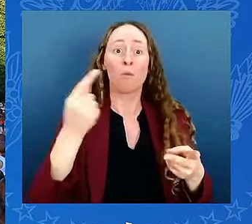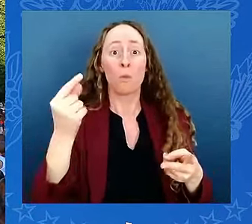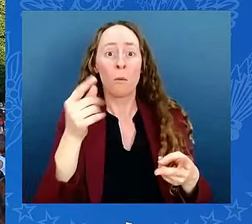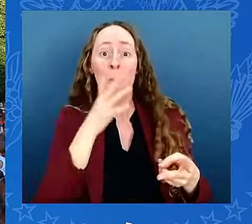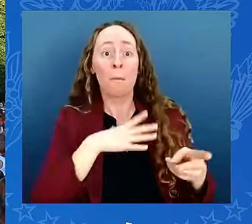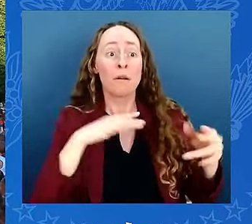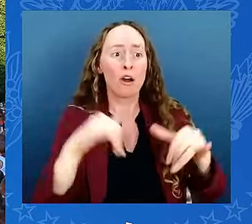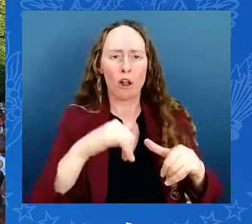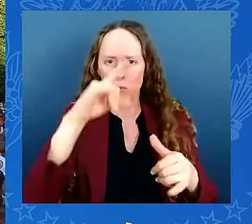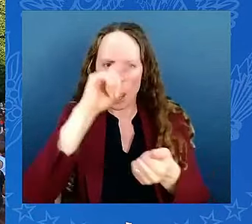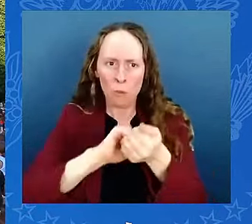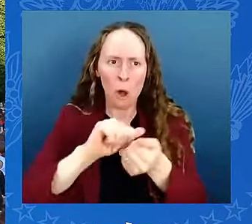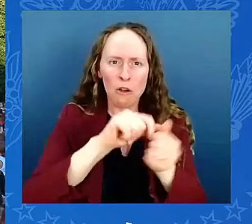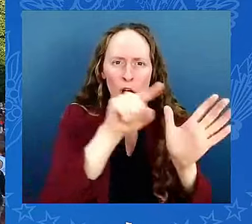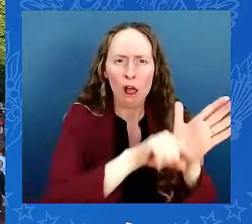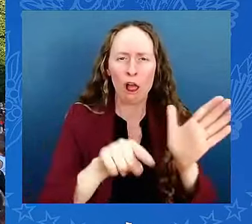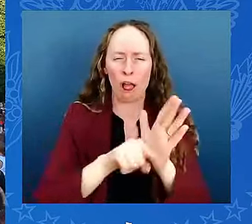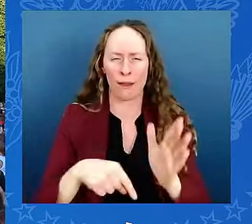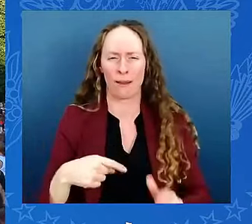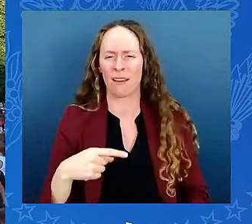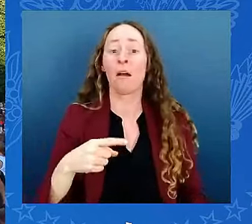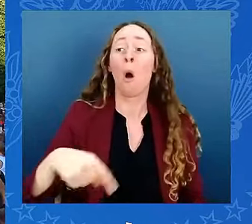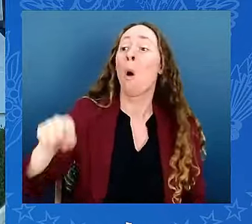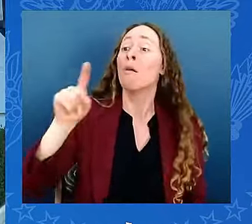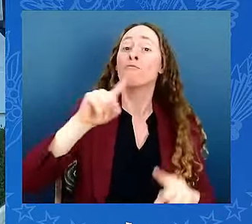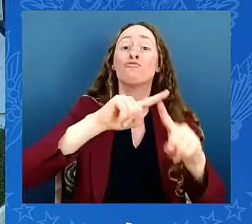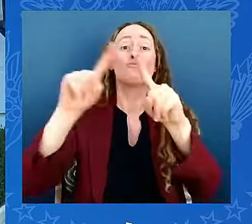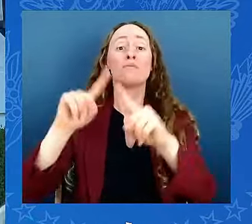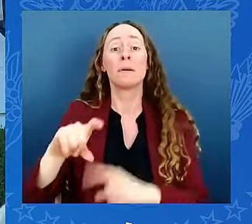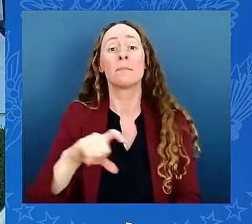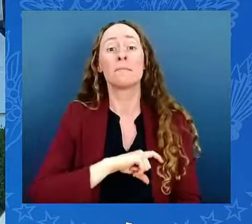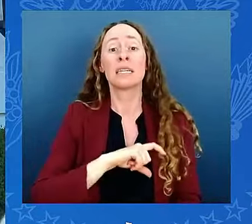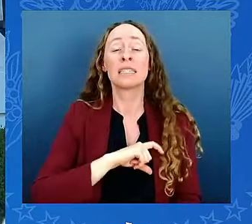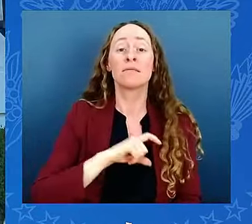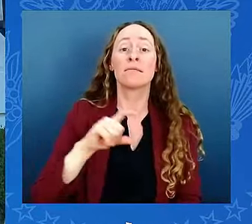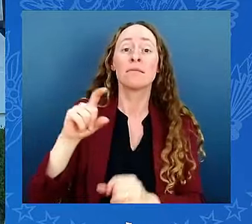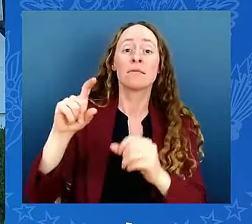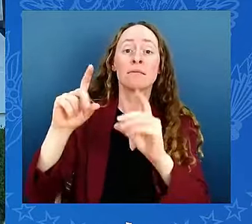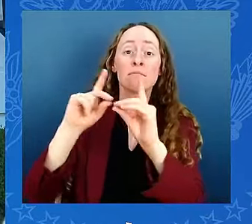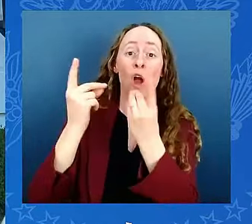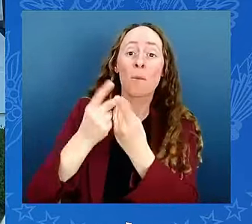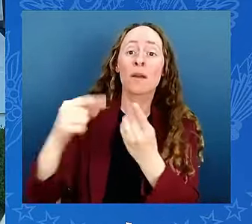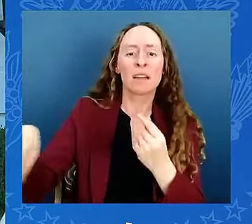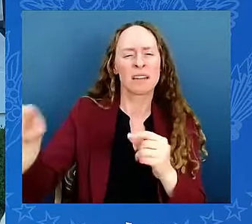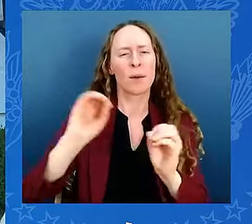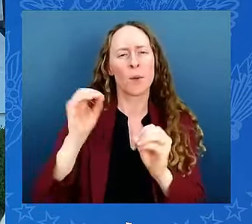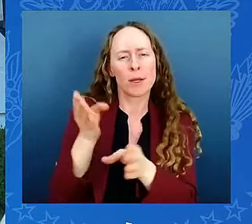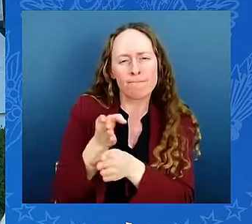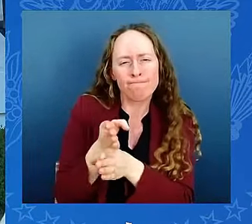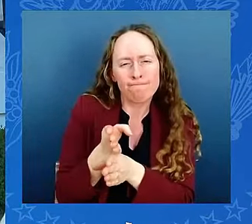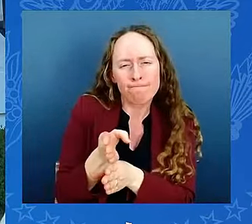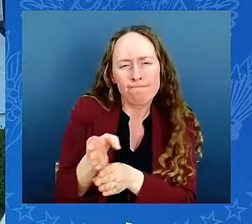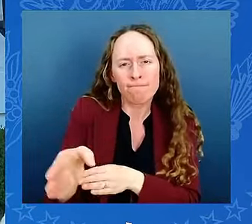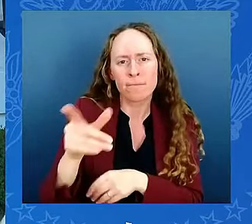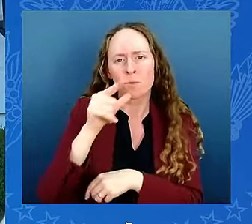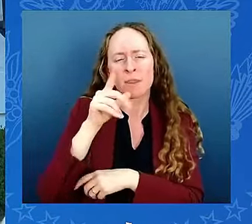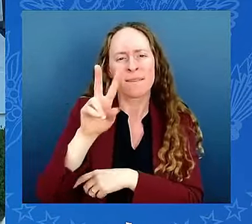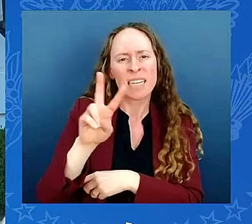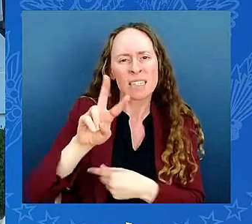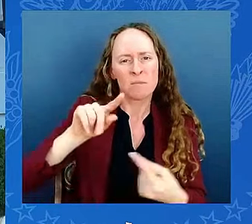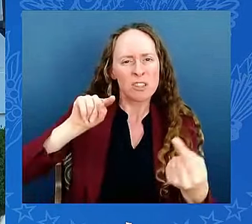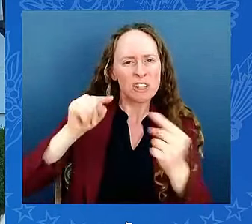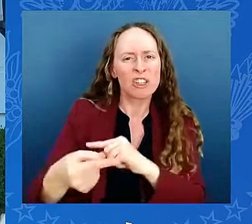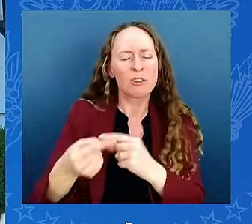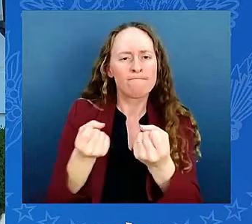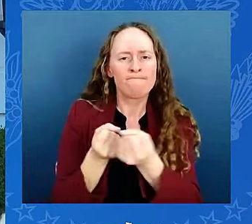Few police departments had special victims units. And there was no national hotline to call, none. There